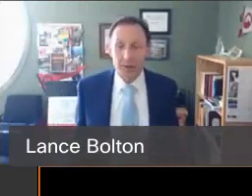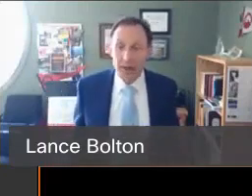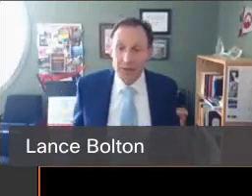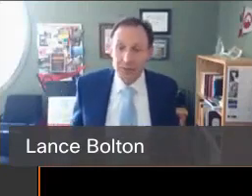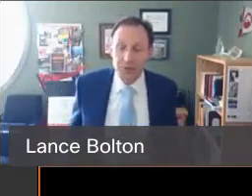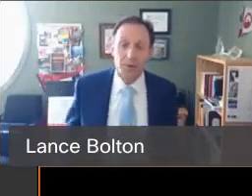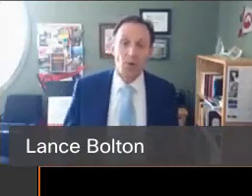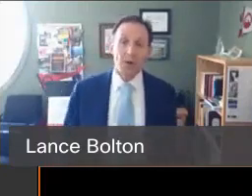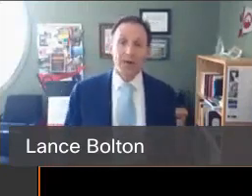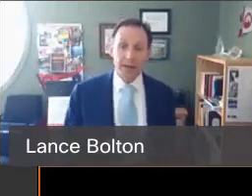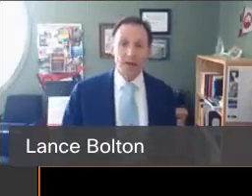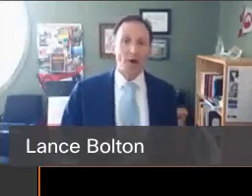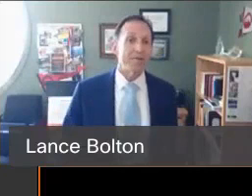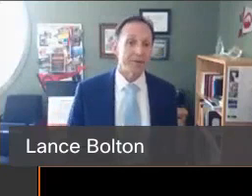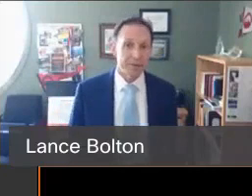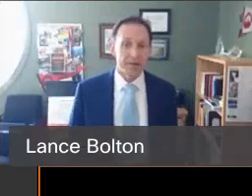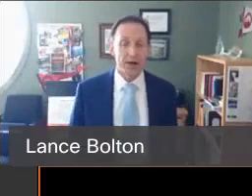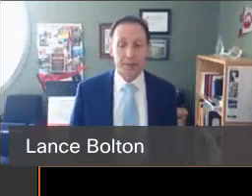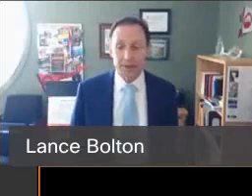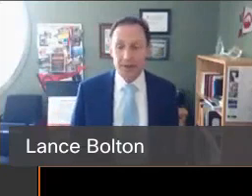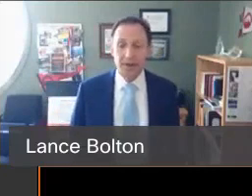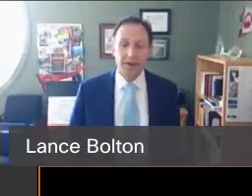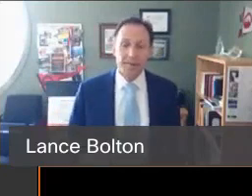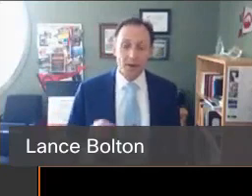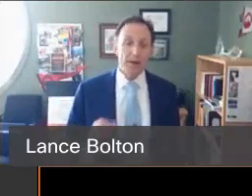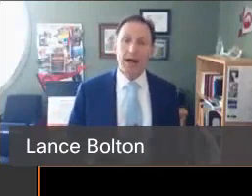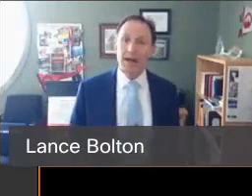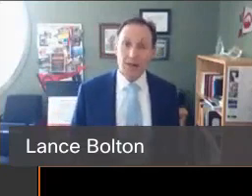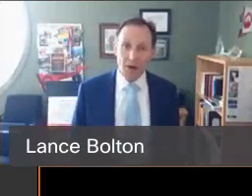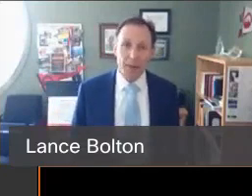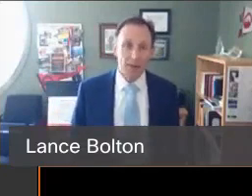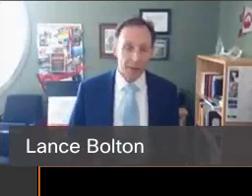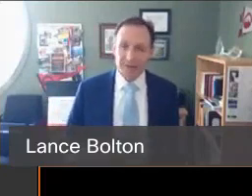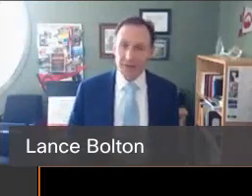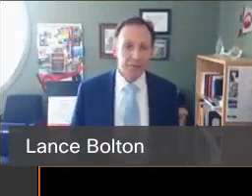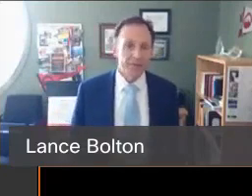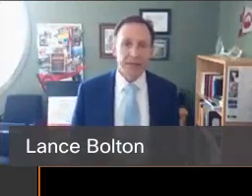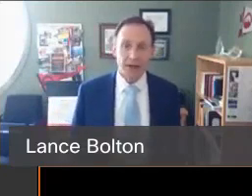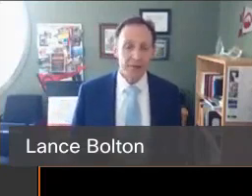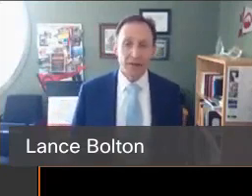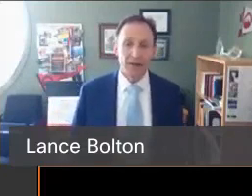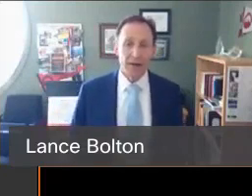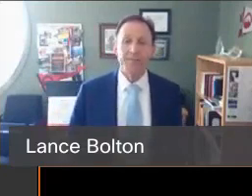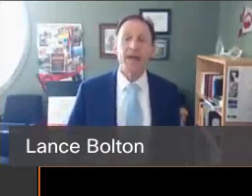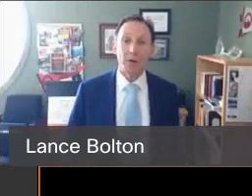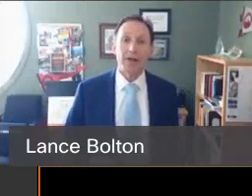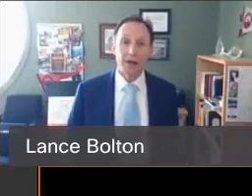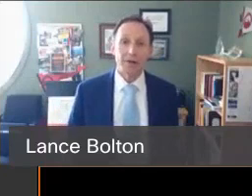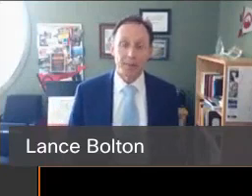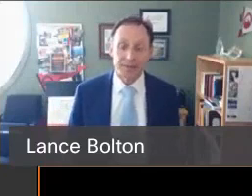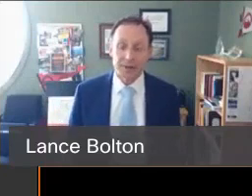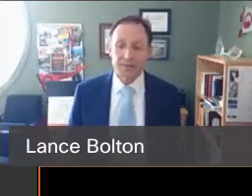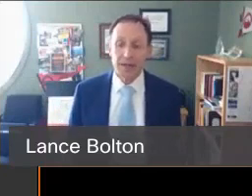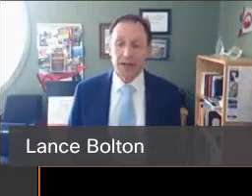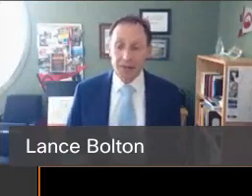your classroom or in your office environment around how to talk about race, and let's just acknowledge, I'll